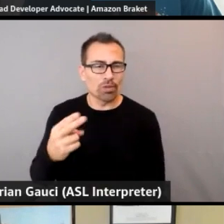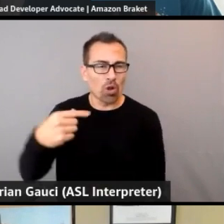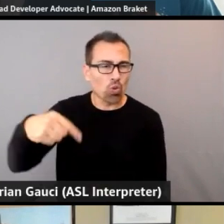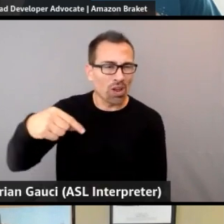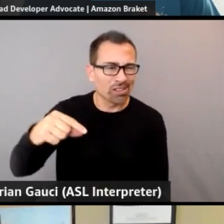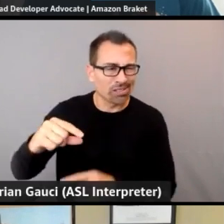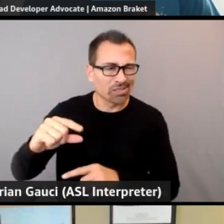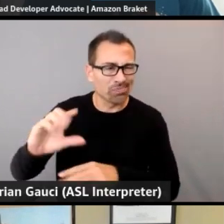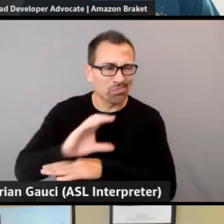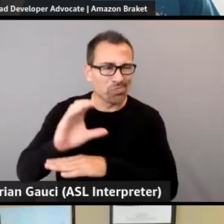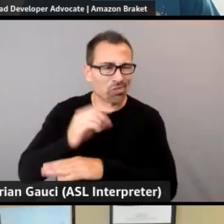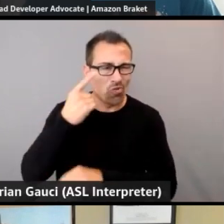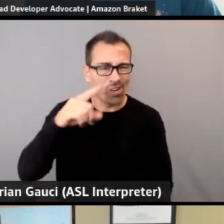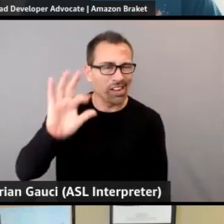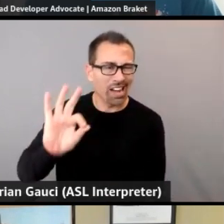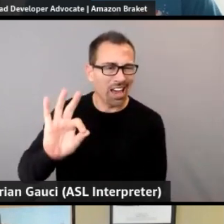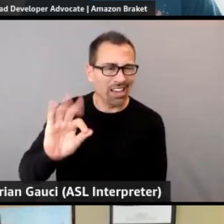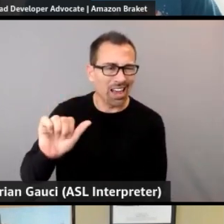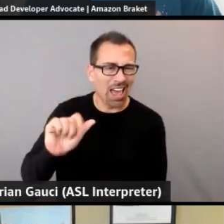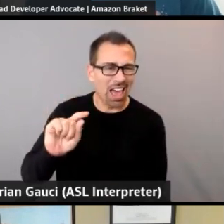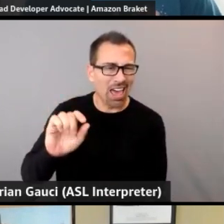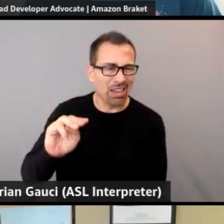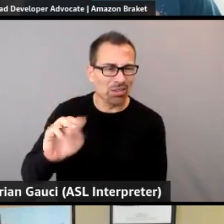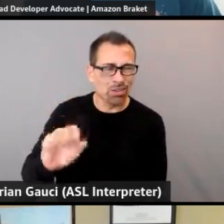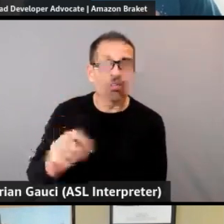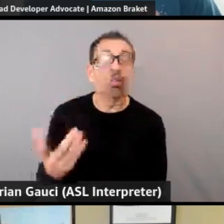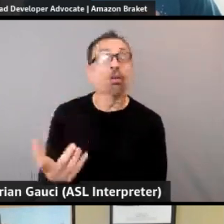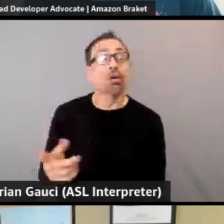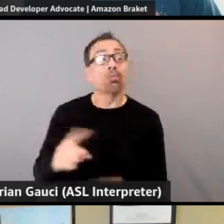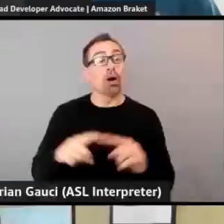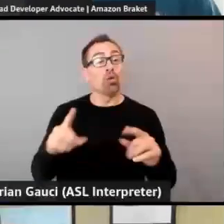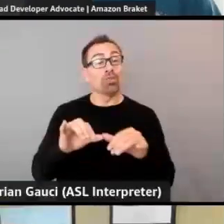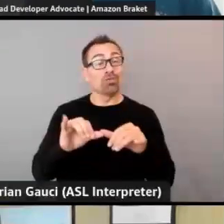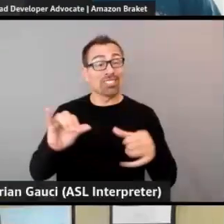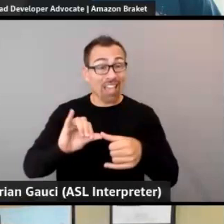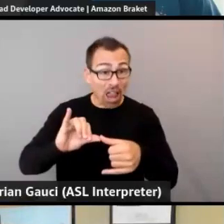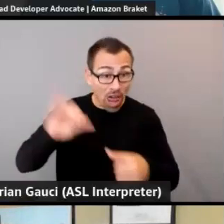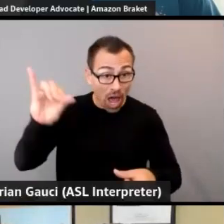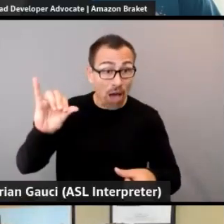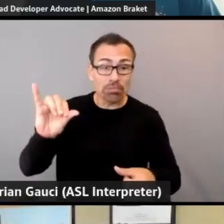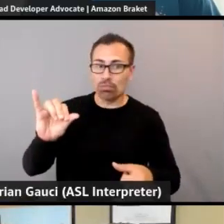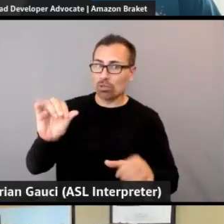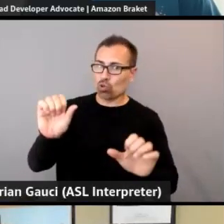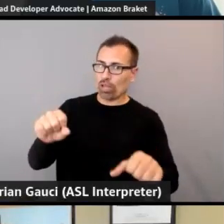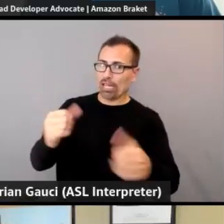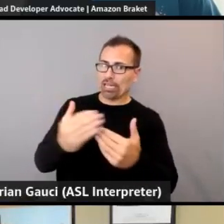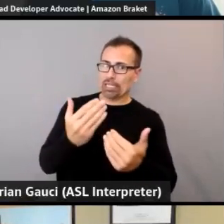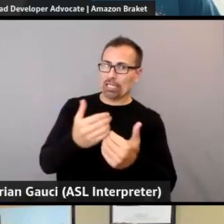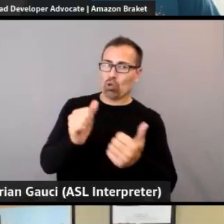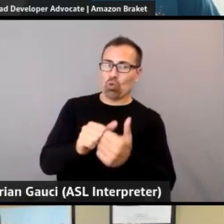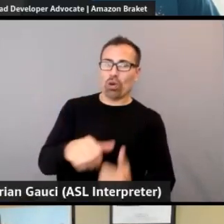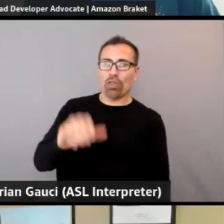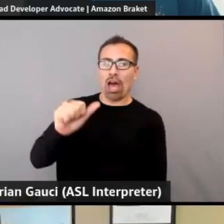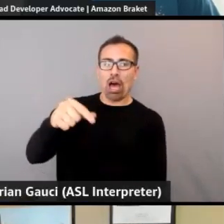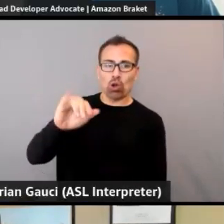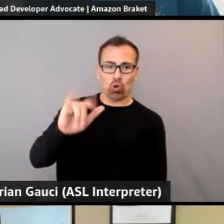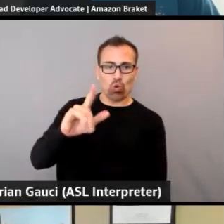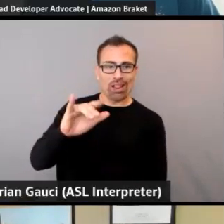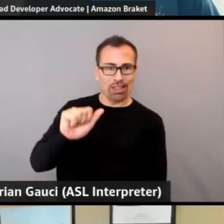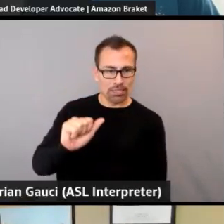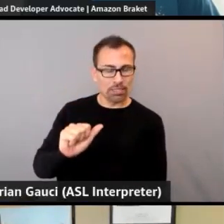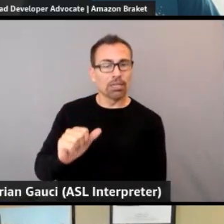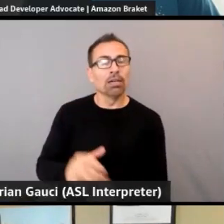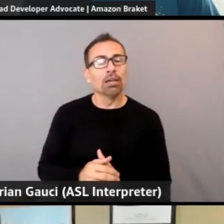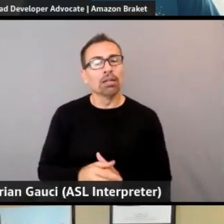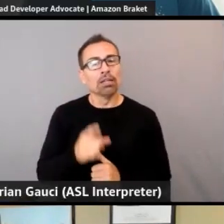However, once you scale that up, and you can easily scale that up with that device, you can reach, for example, I have